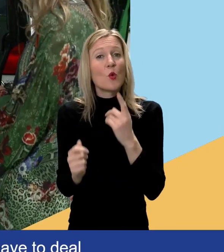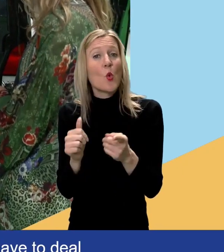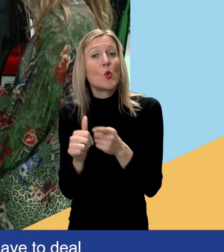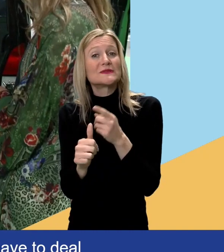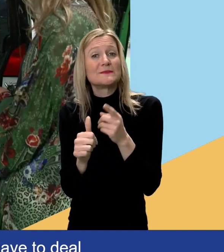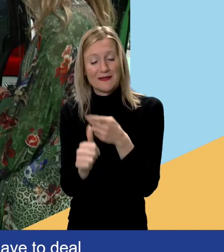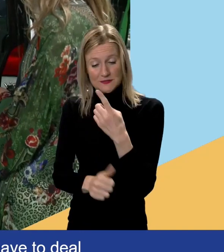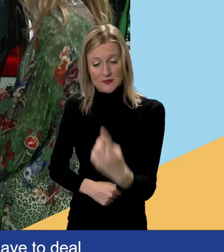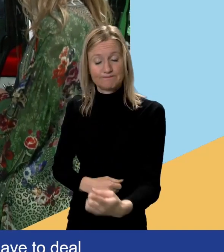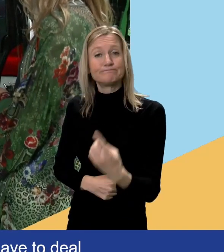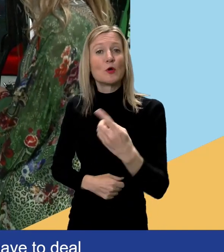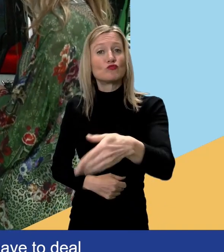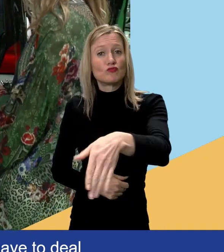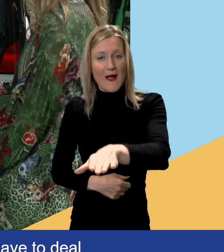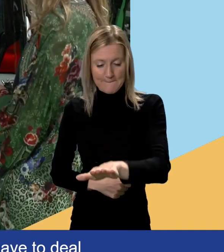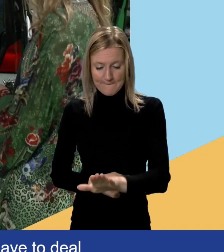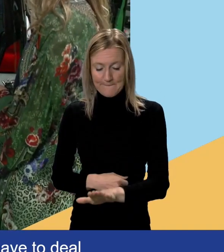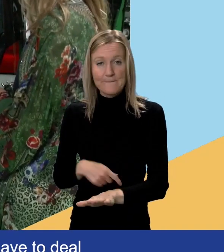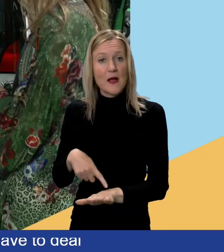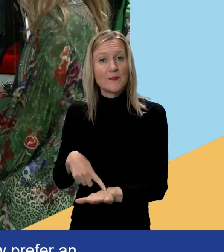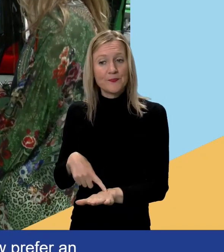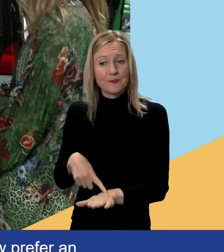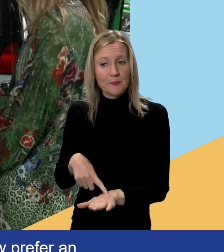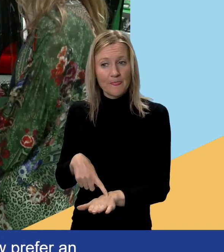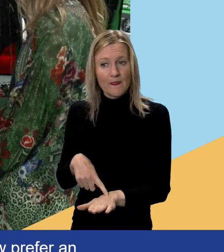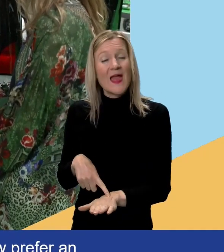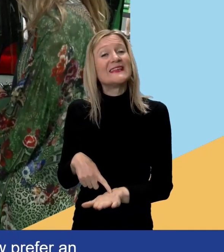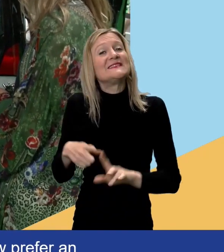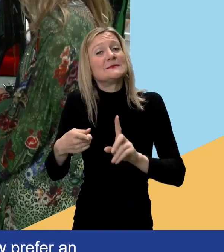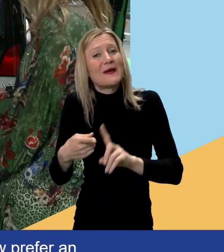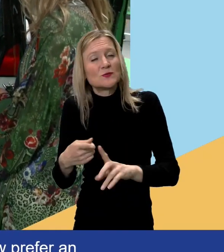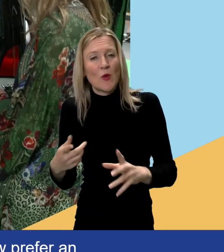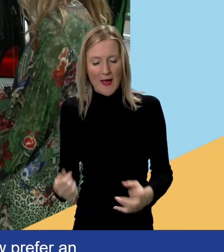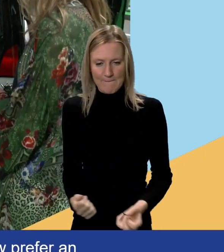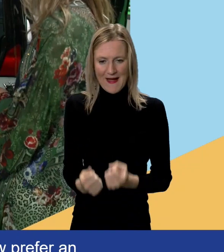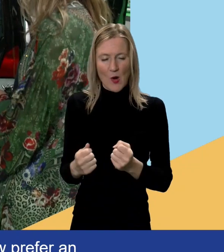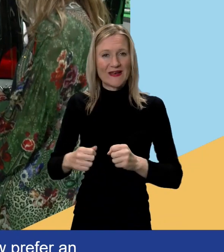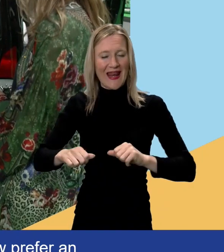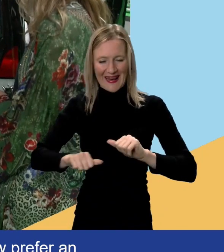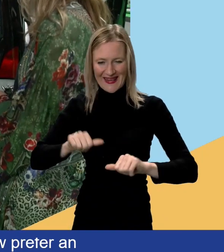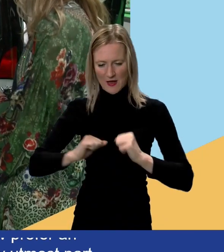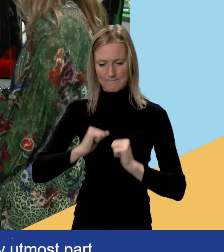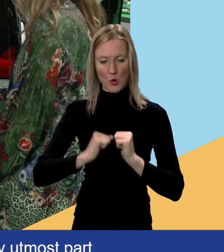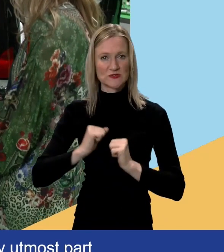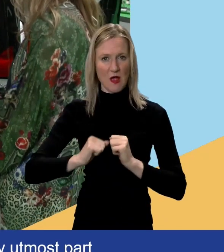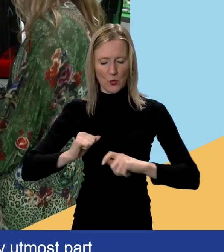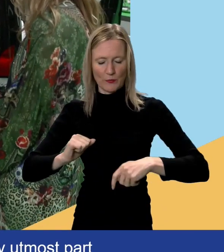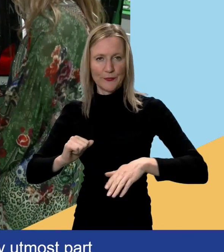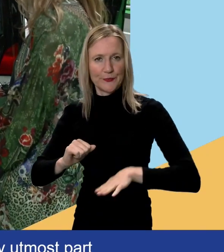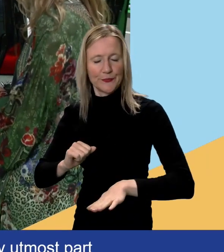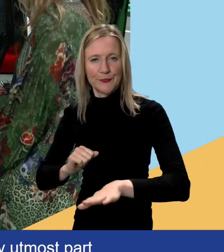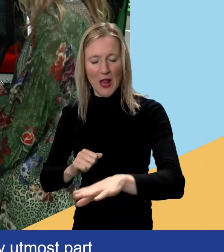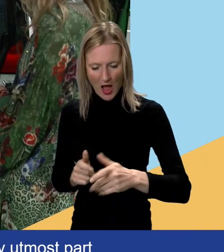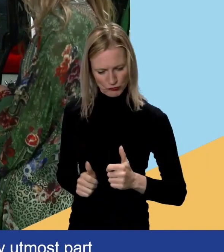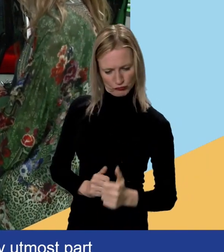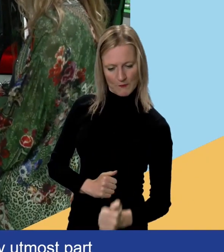another. Essentially, for the most part, it'll be the same ramp, but just with a powered option, a linear motor that will bring it in and out for you, that's on a remote